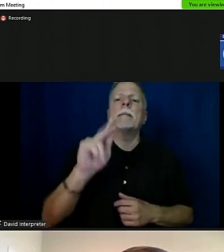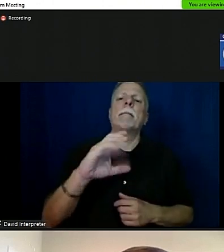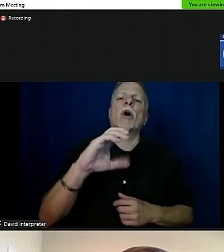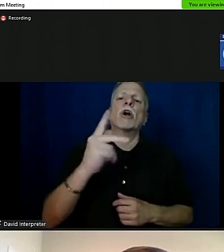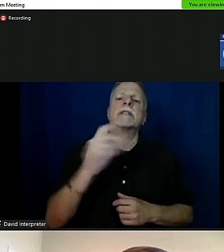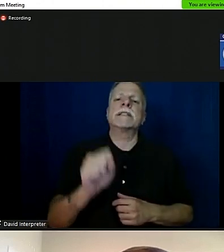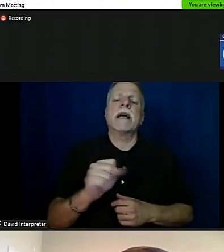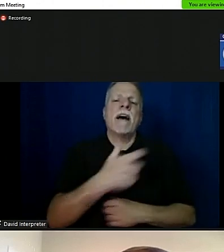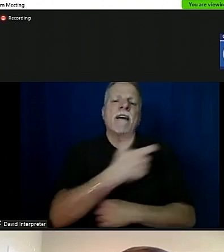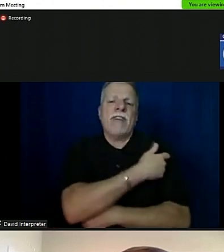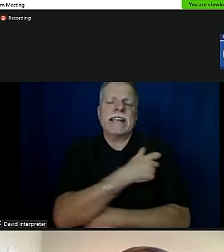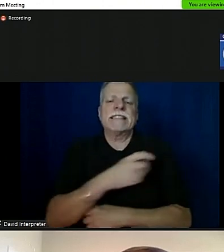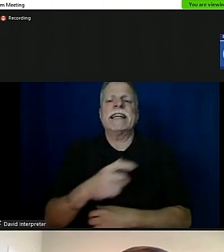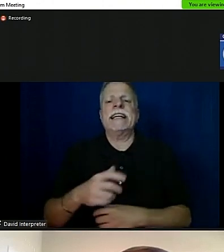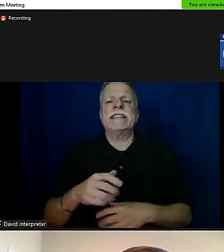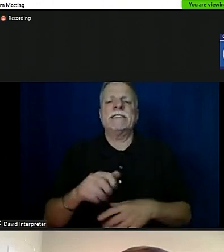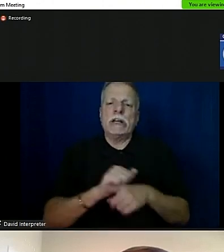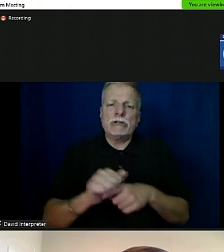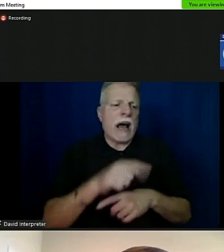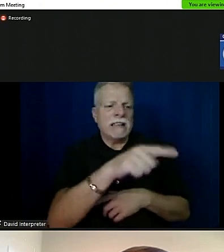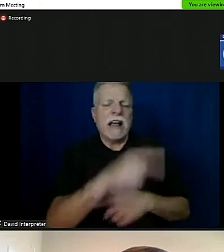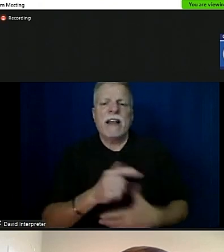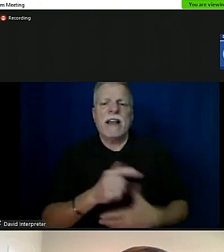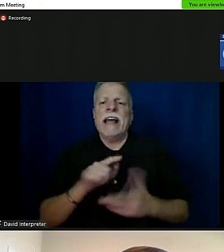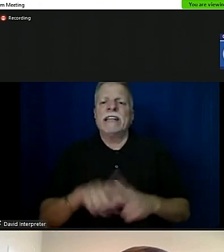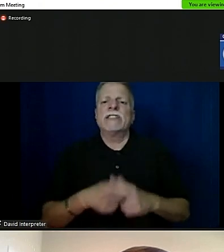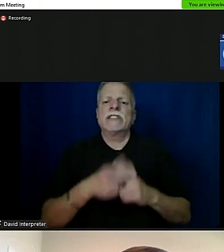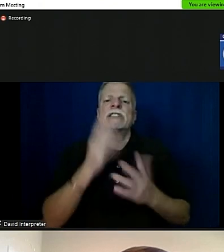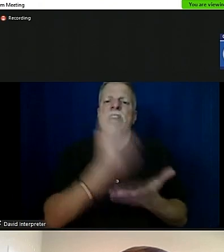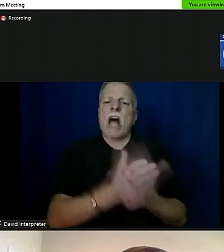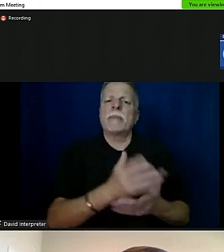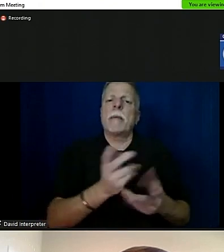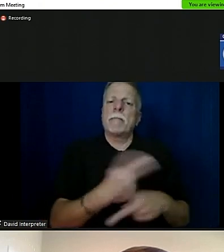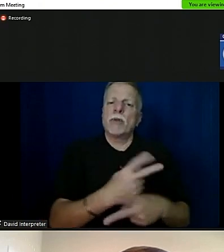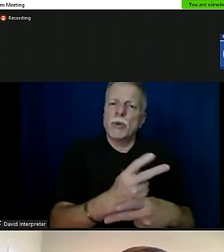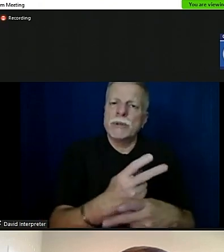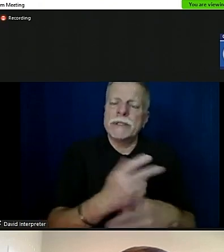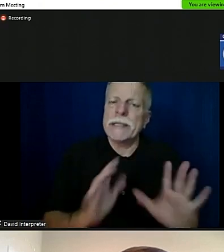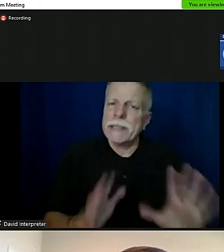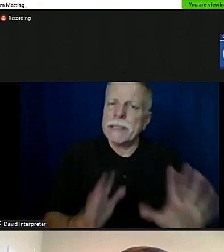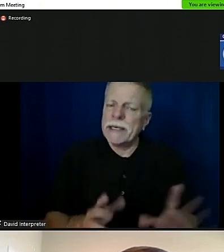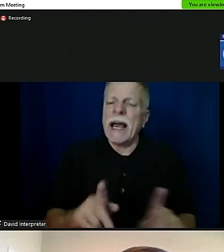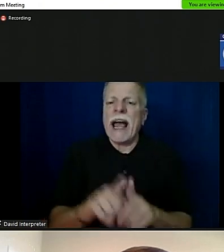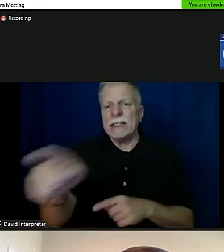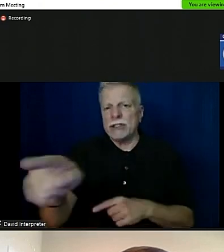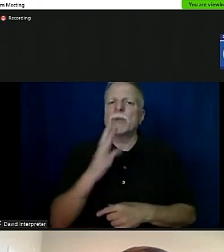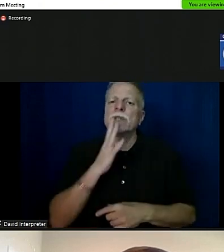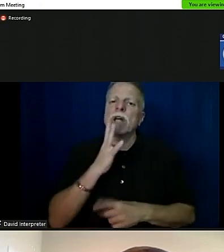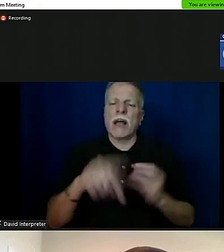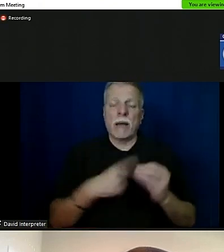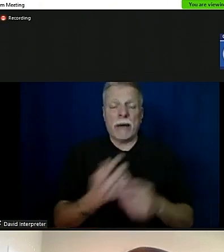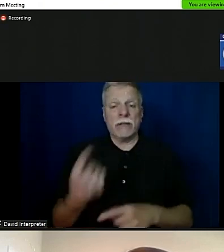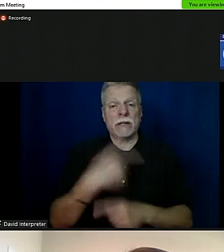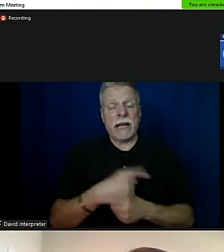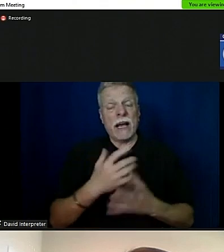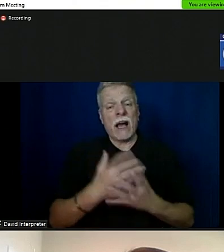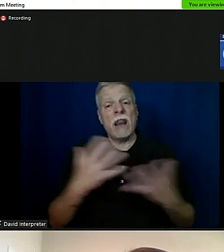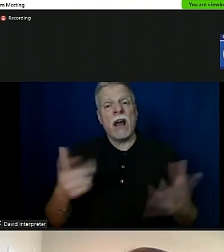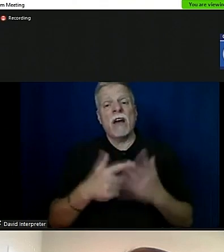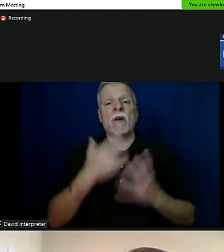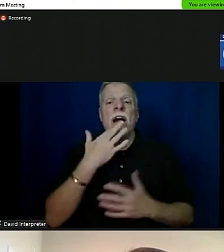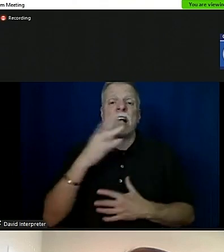actually stopped with the production on that. And as you all were mentioning today, a lot of what Colorado plans